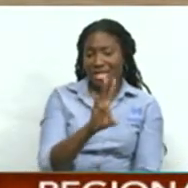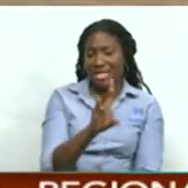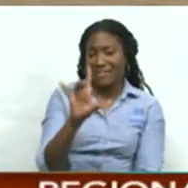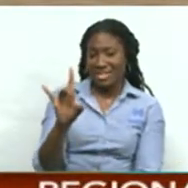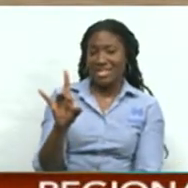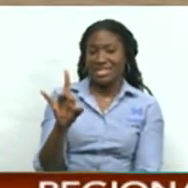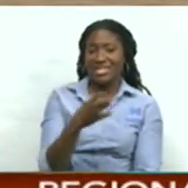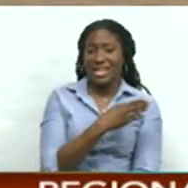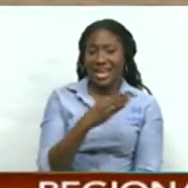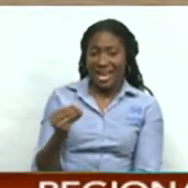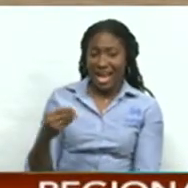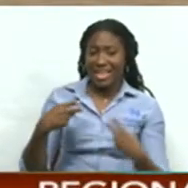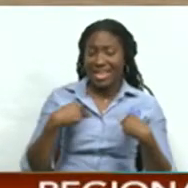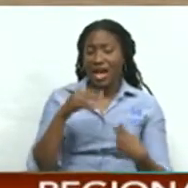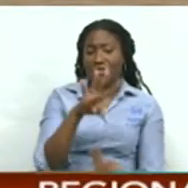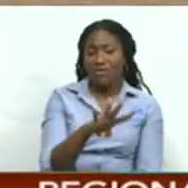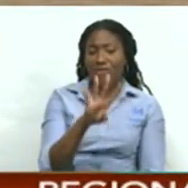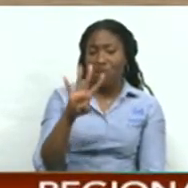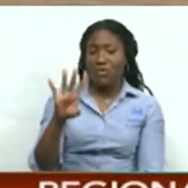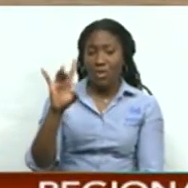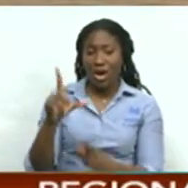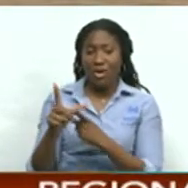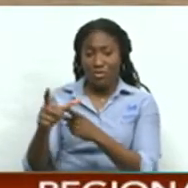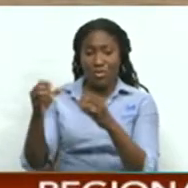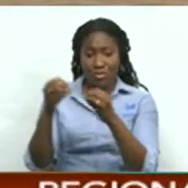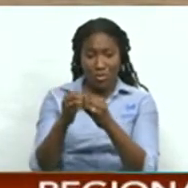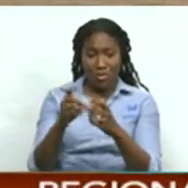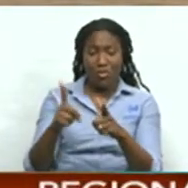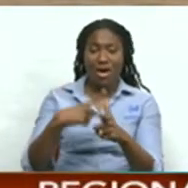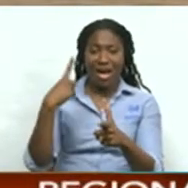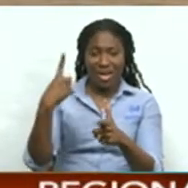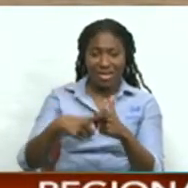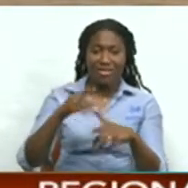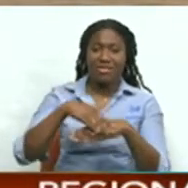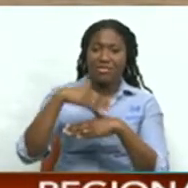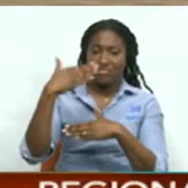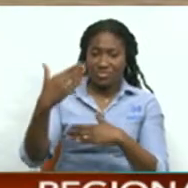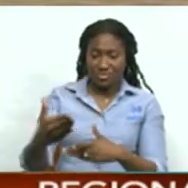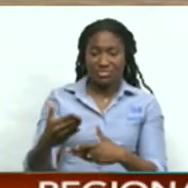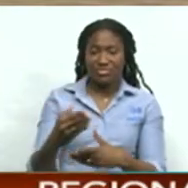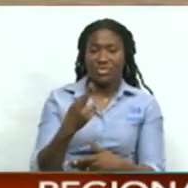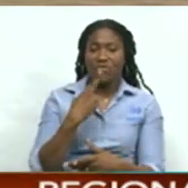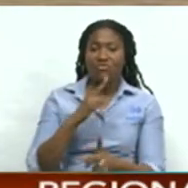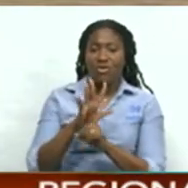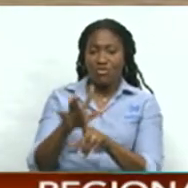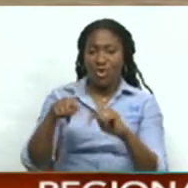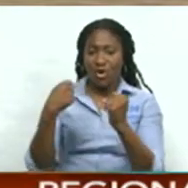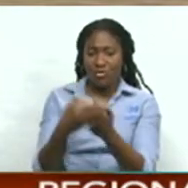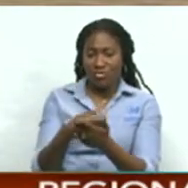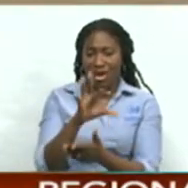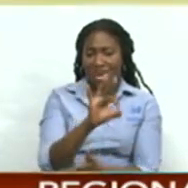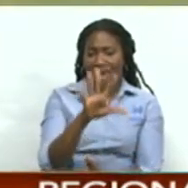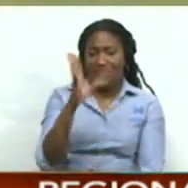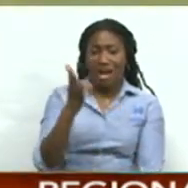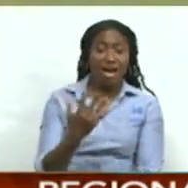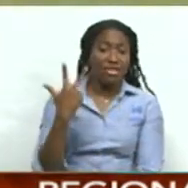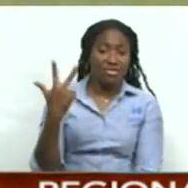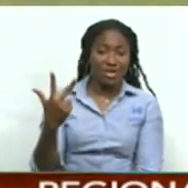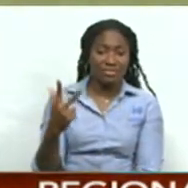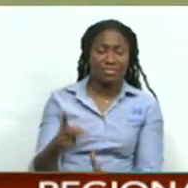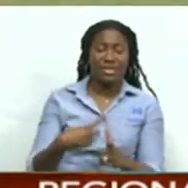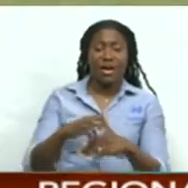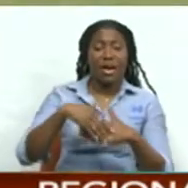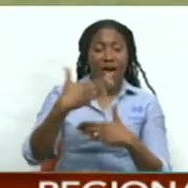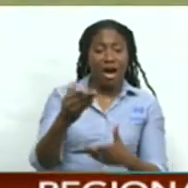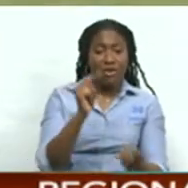worth 448 when the declaration was eventually made with the Red Force on 95 for 3. In turn, TNT only